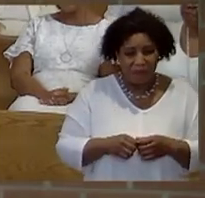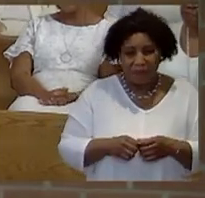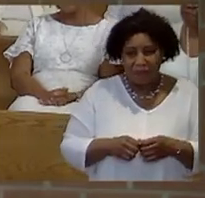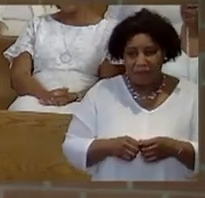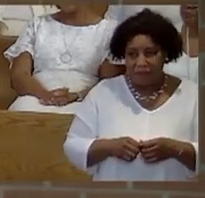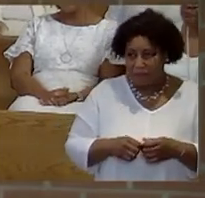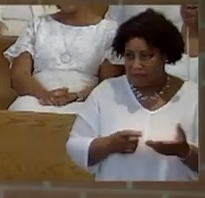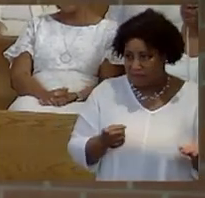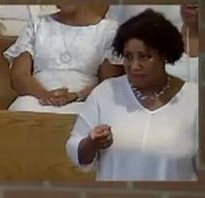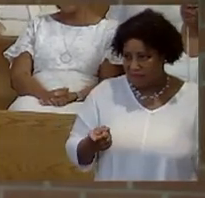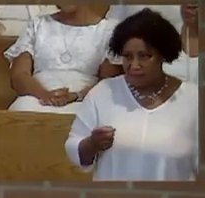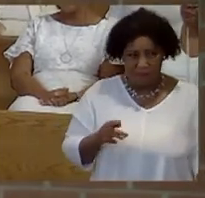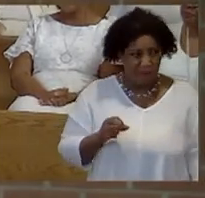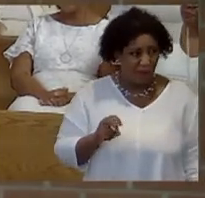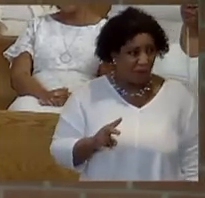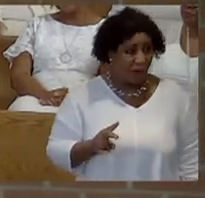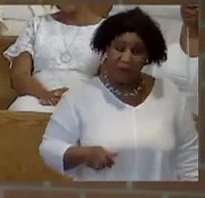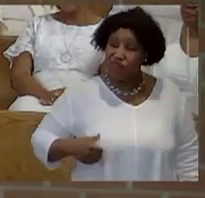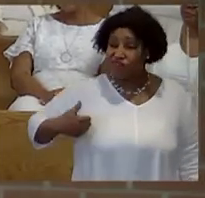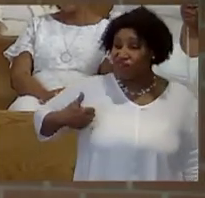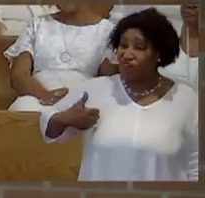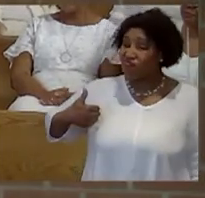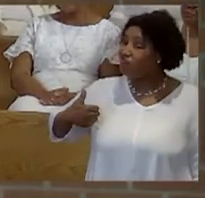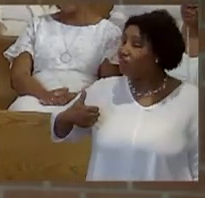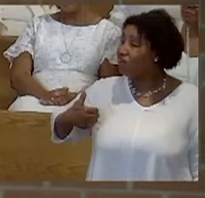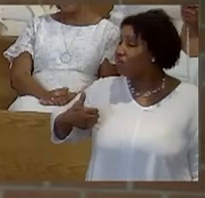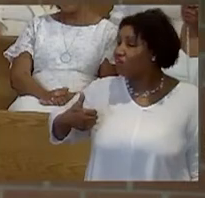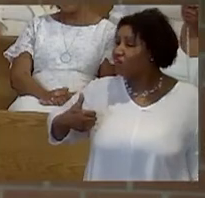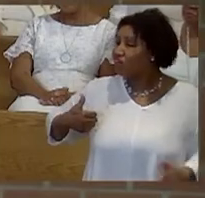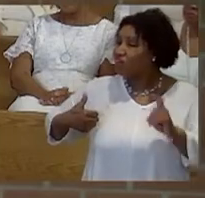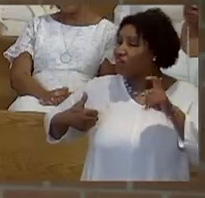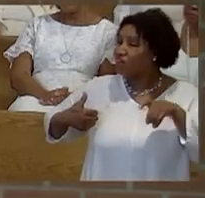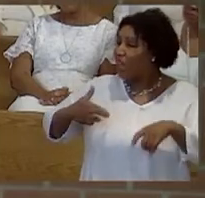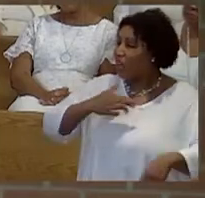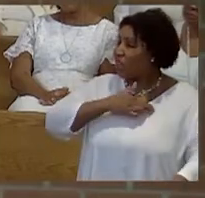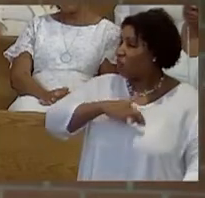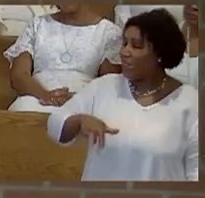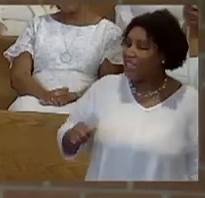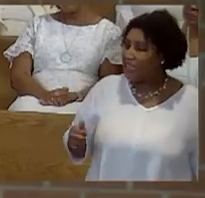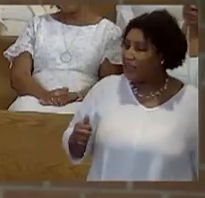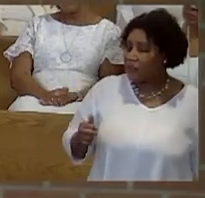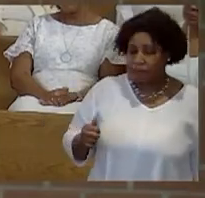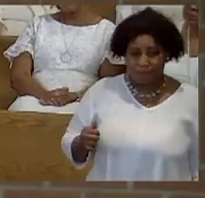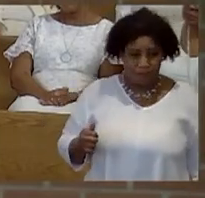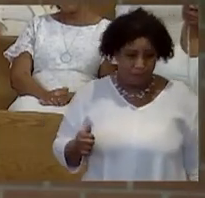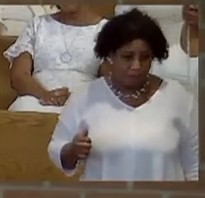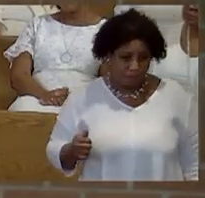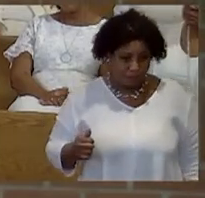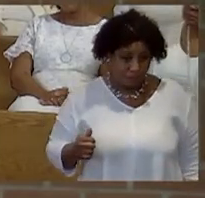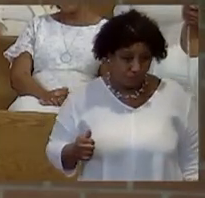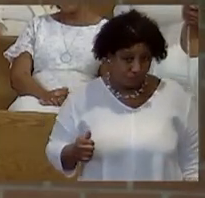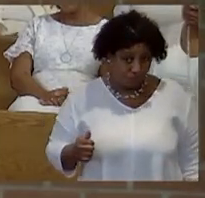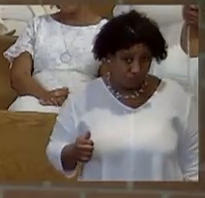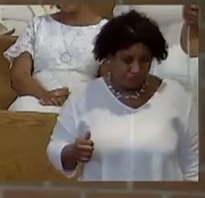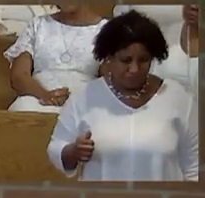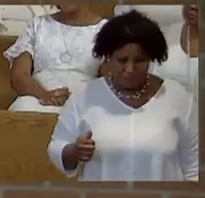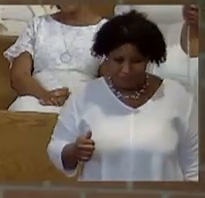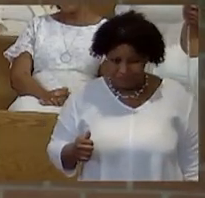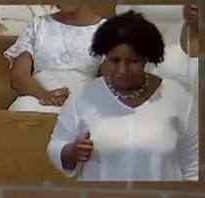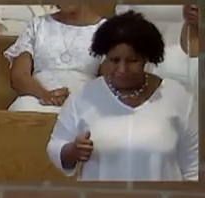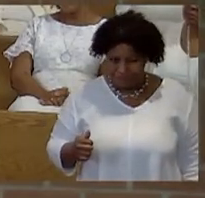offers. And you say, Reverend, yeah, I'm good. I don't need this religion. Or be religious.